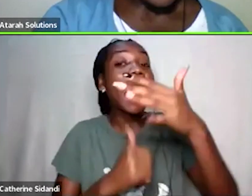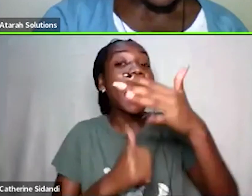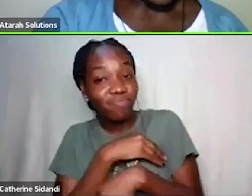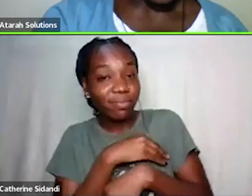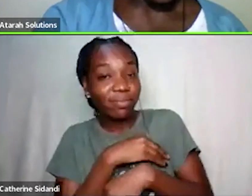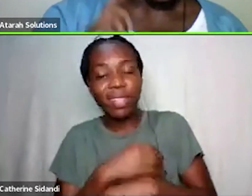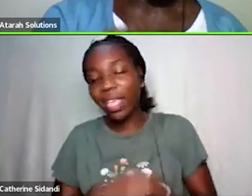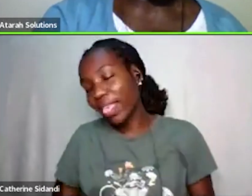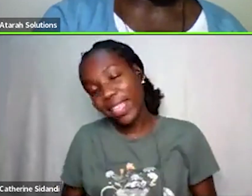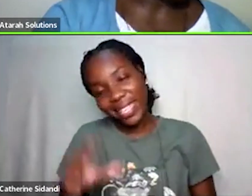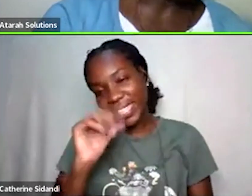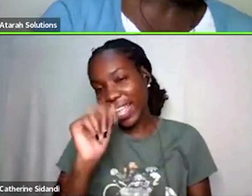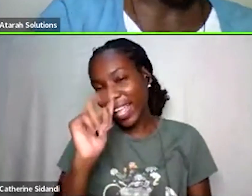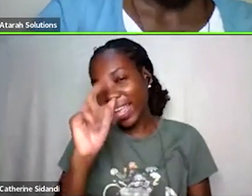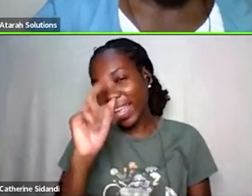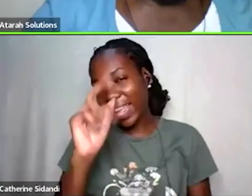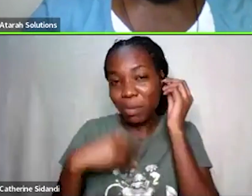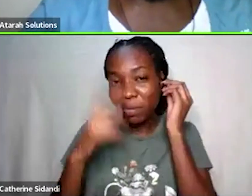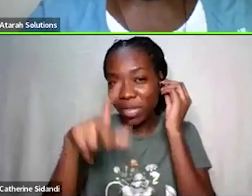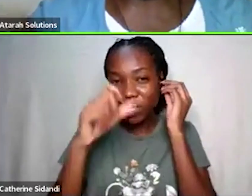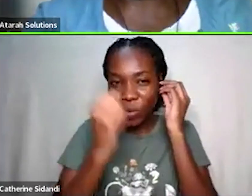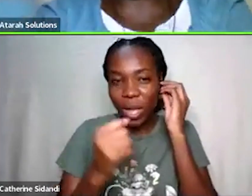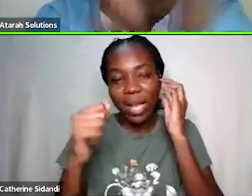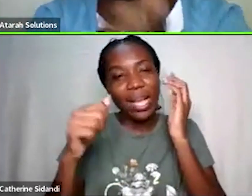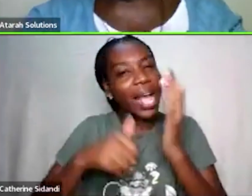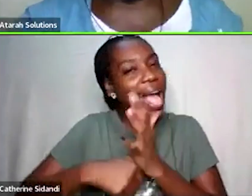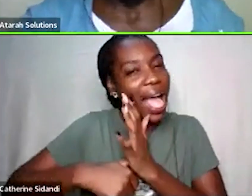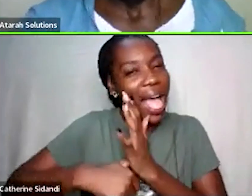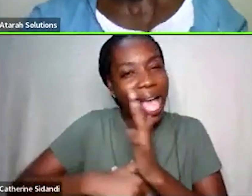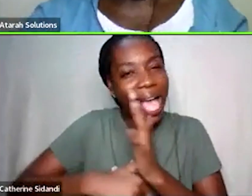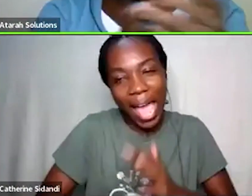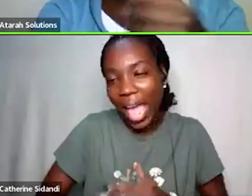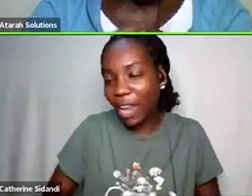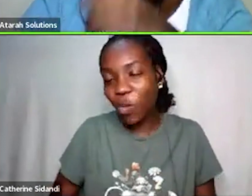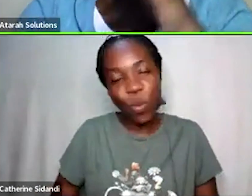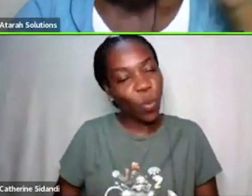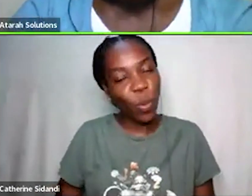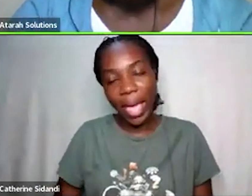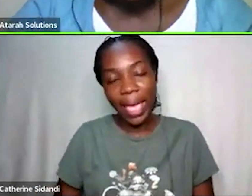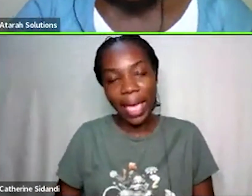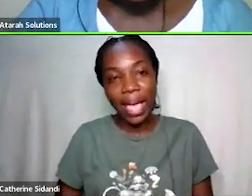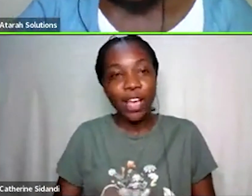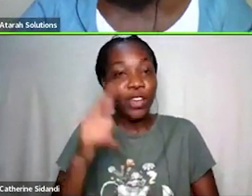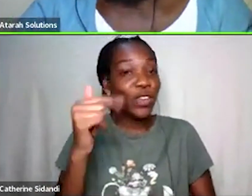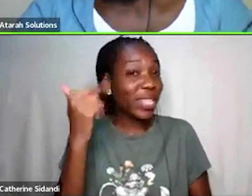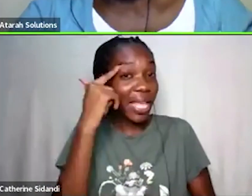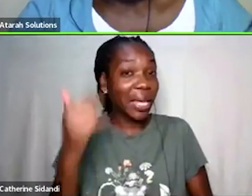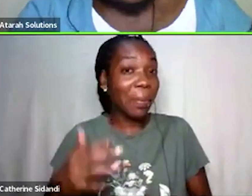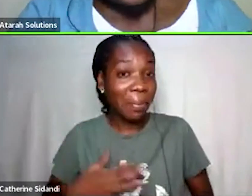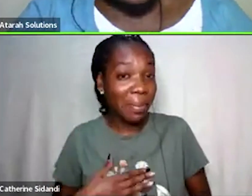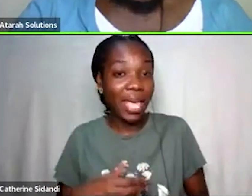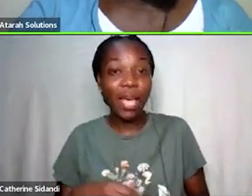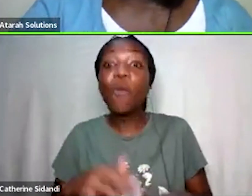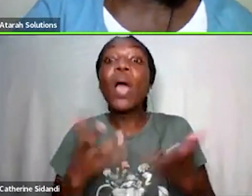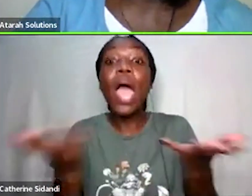anyway, Sarah, I need to work harder. Where? Hey, Kevin, you guys think I am disruptive?